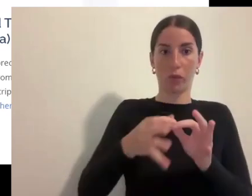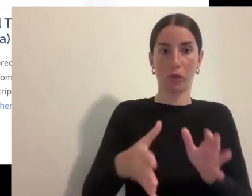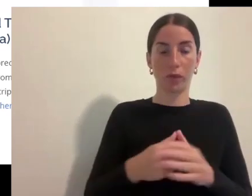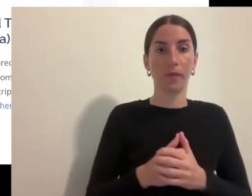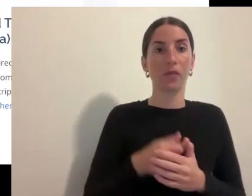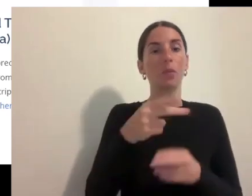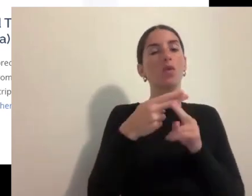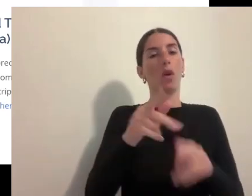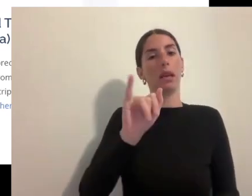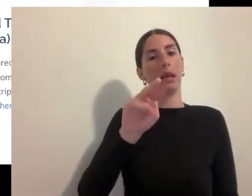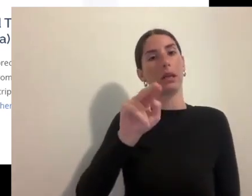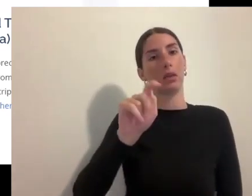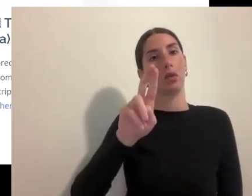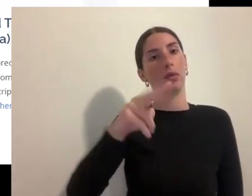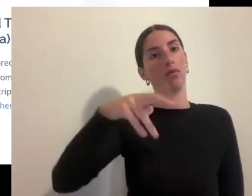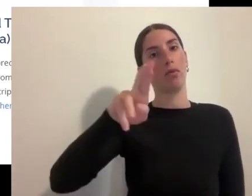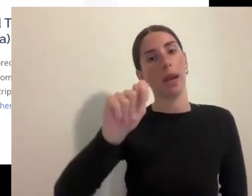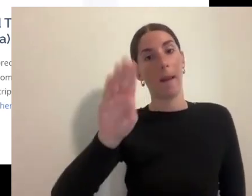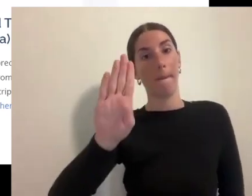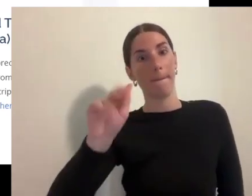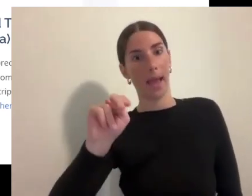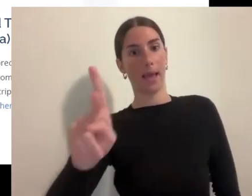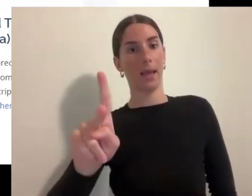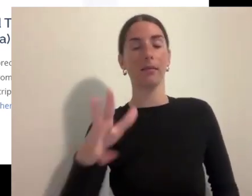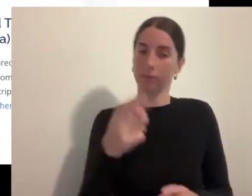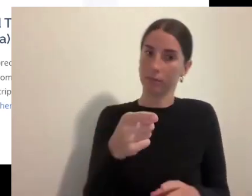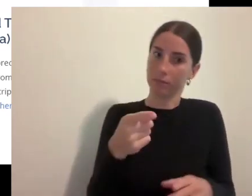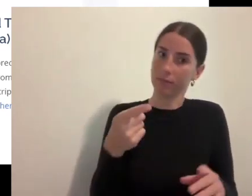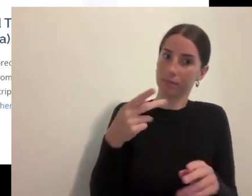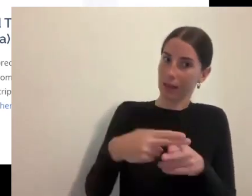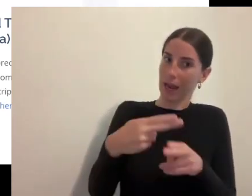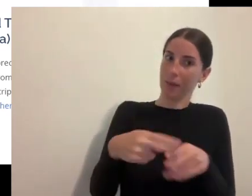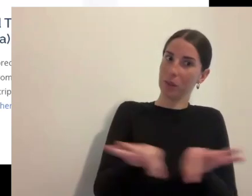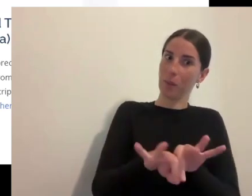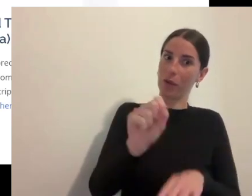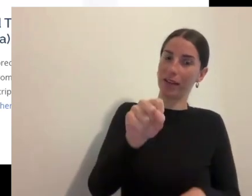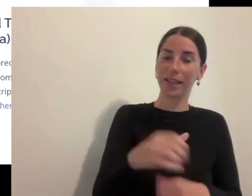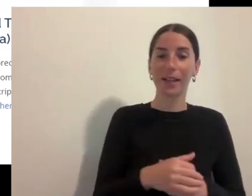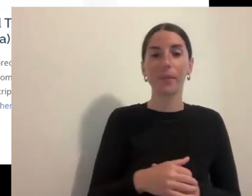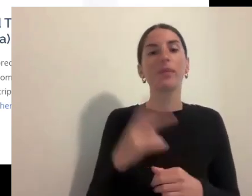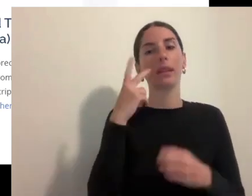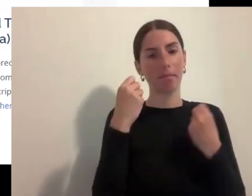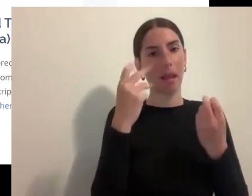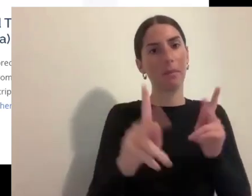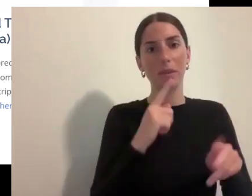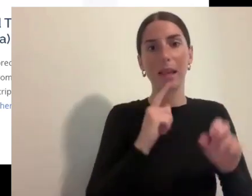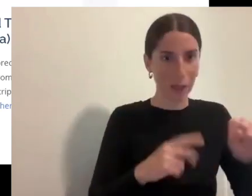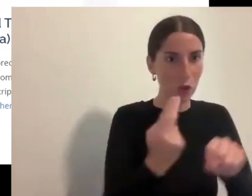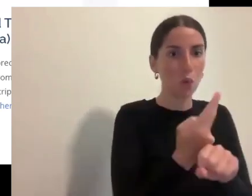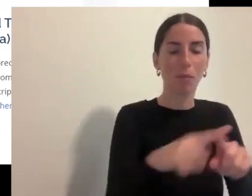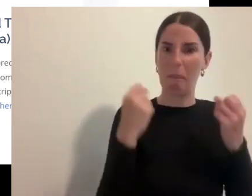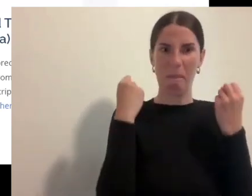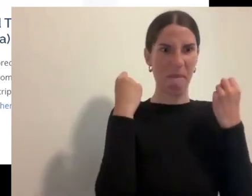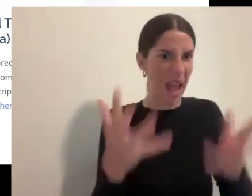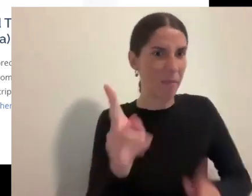called Interpret Bank for a reason, right? And it's a tool that you can use. I see it, some people saying yes, but a lot of people saying no,